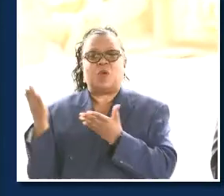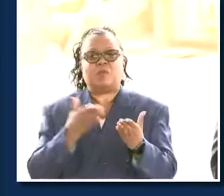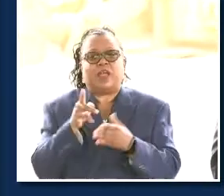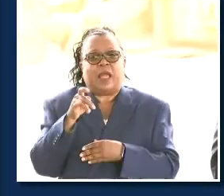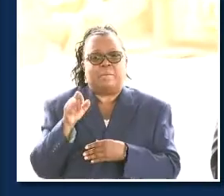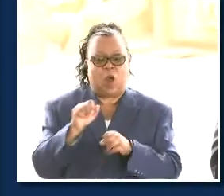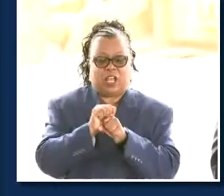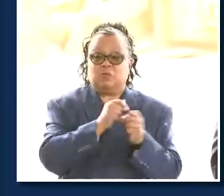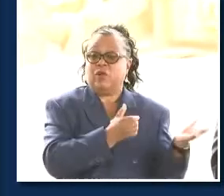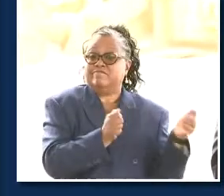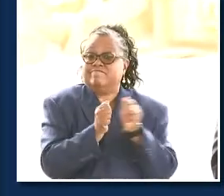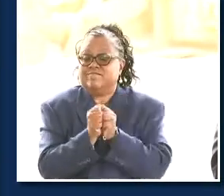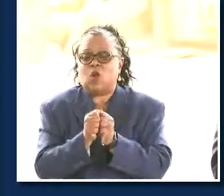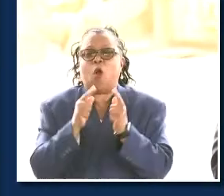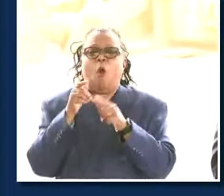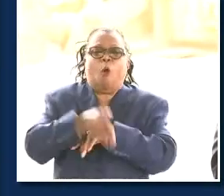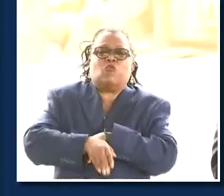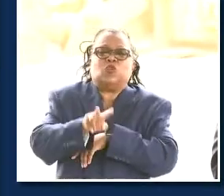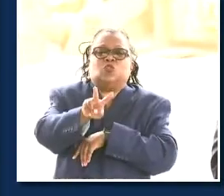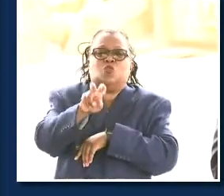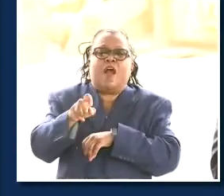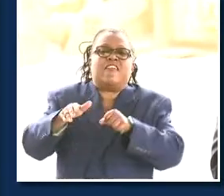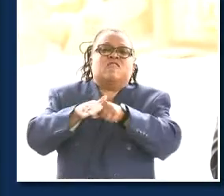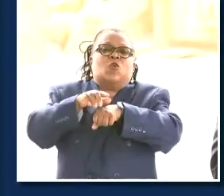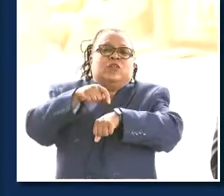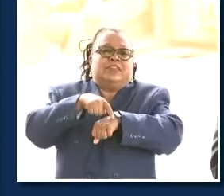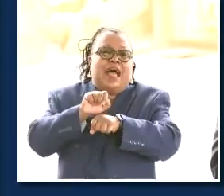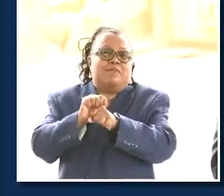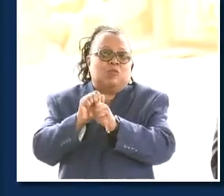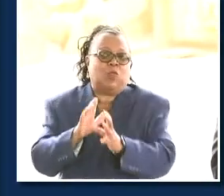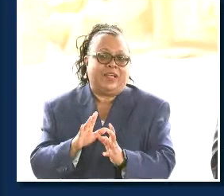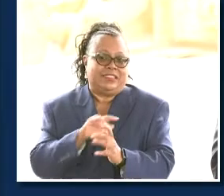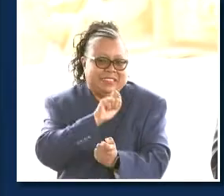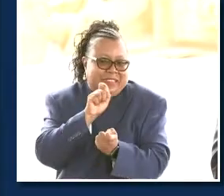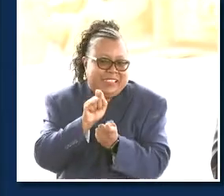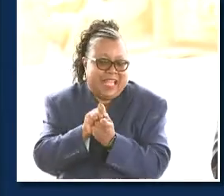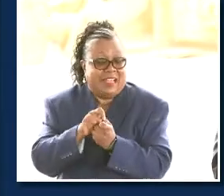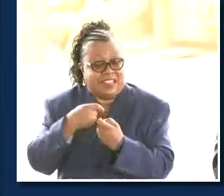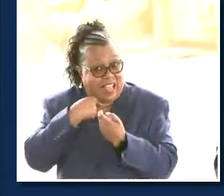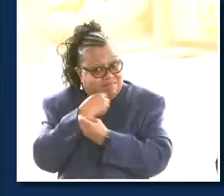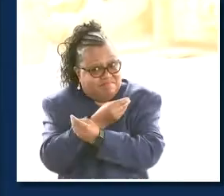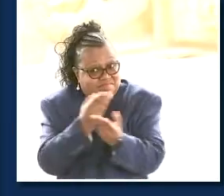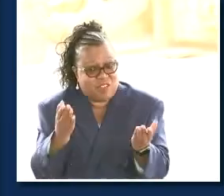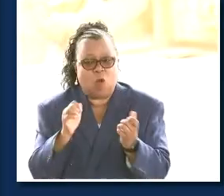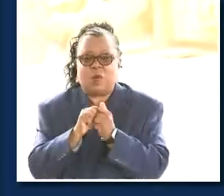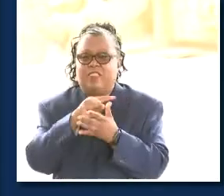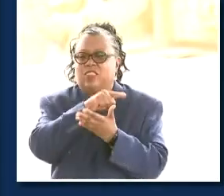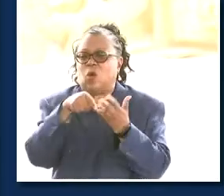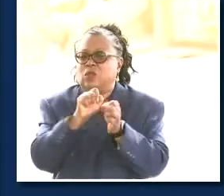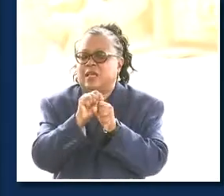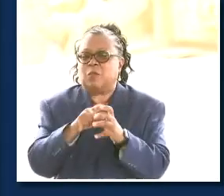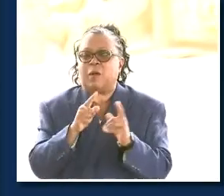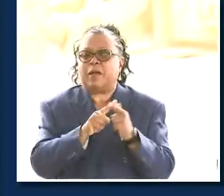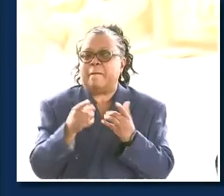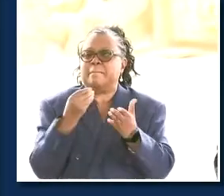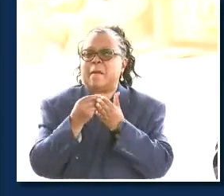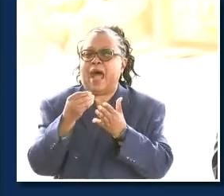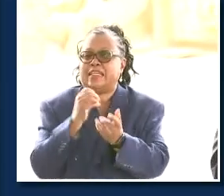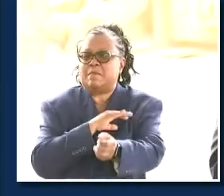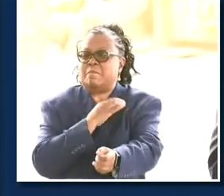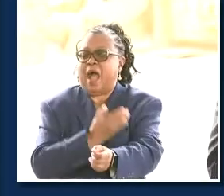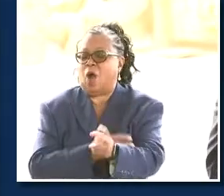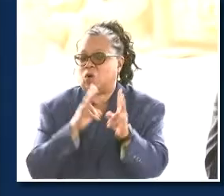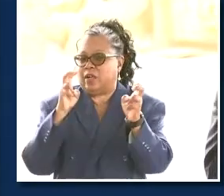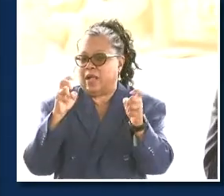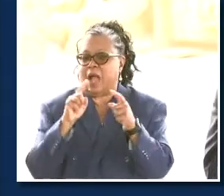park employees with it, over 200 full-time employees to be exact. And I can attest, with those employees comes buying power.